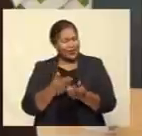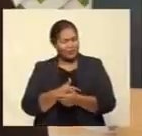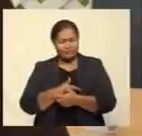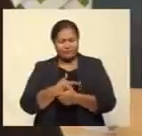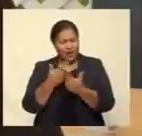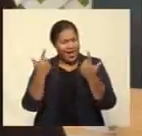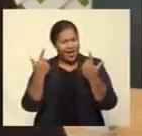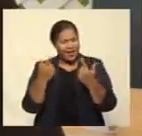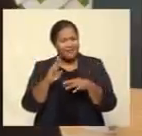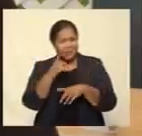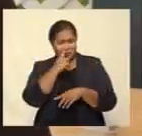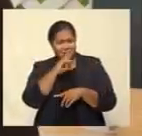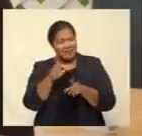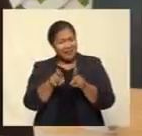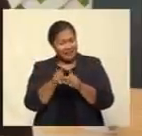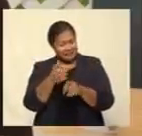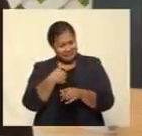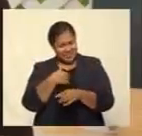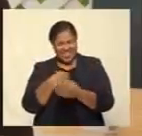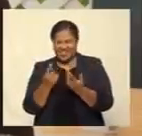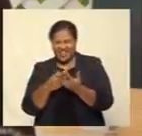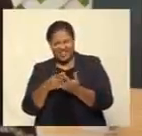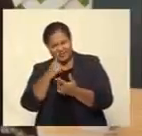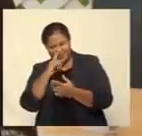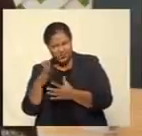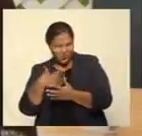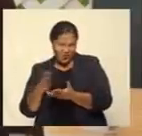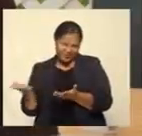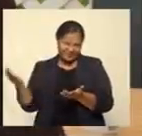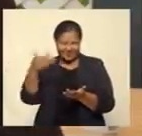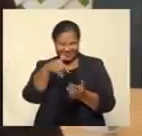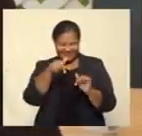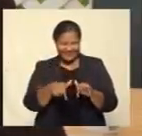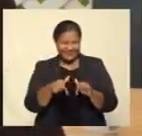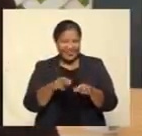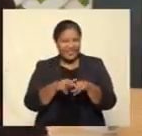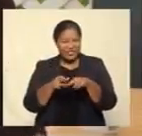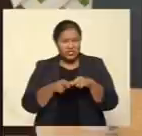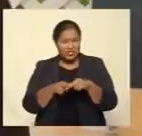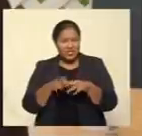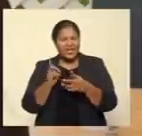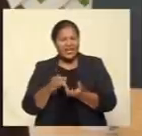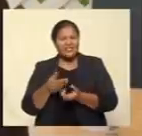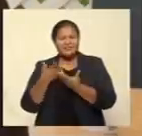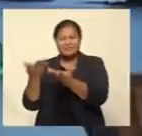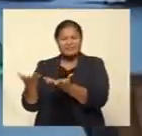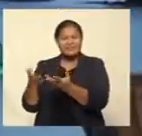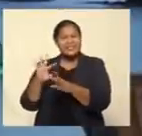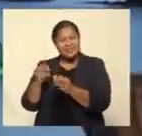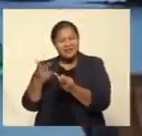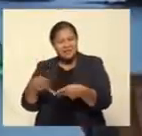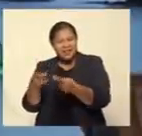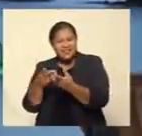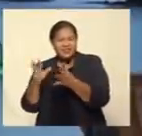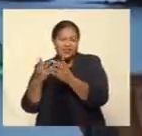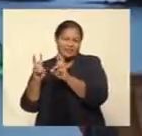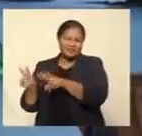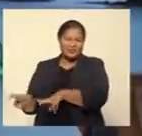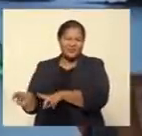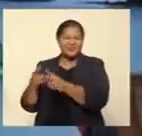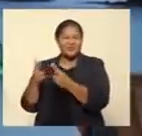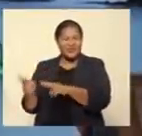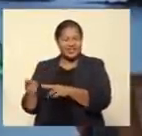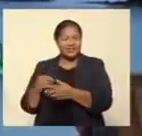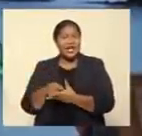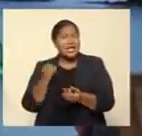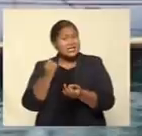for people like me and for other cruisers out there. It offers some place for them to go. Savu Savu Bay received